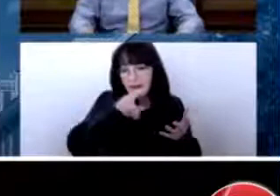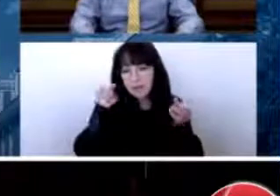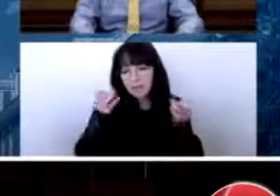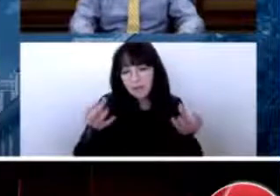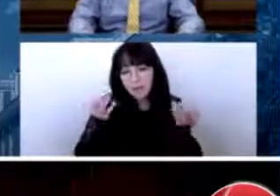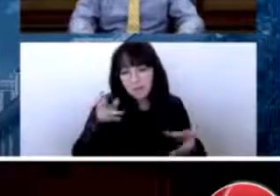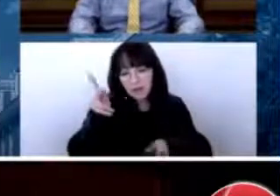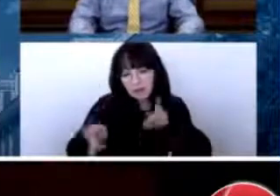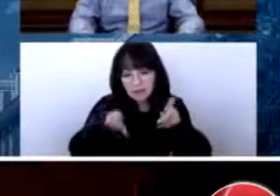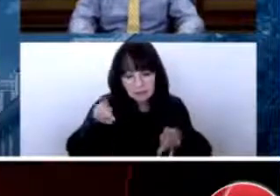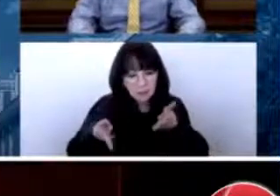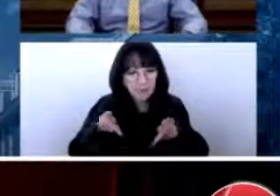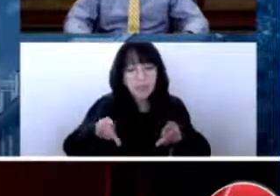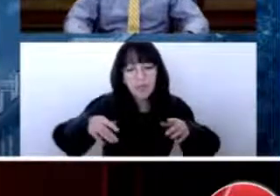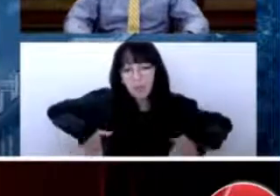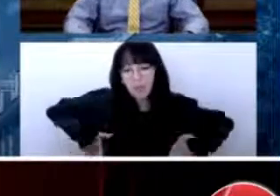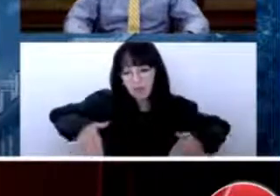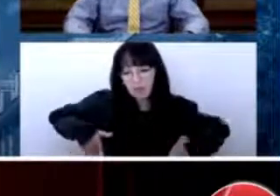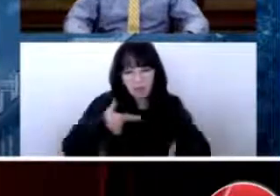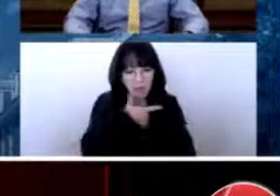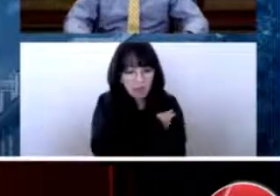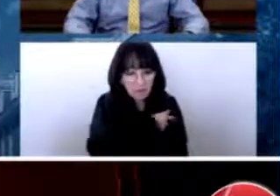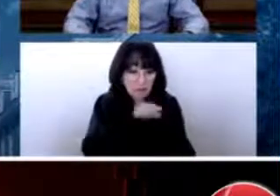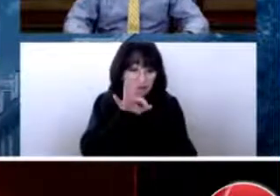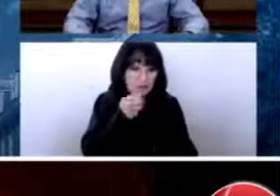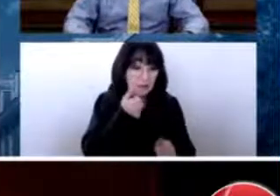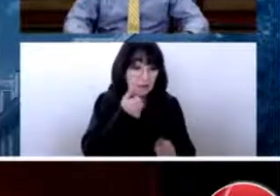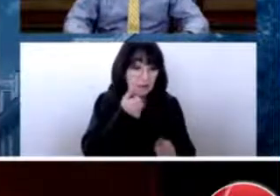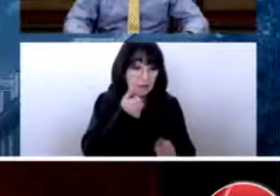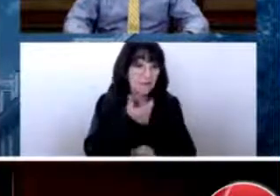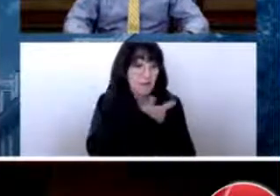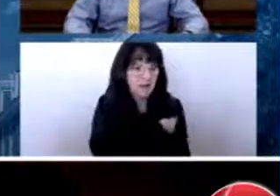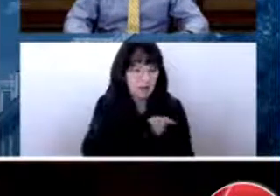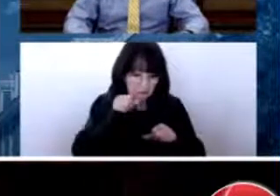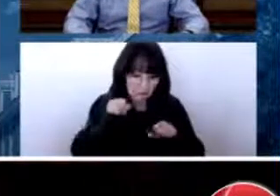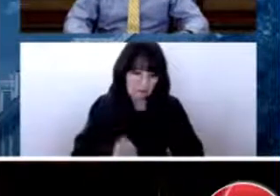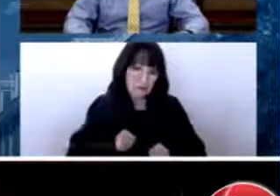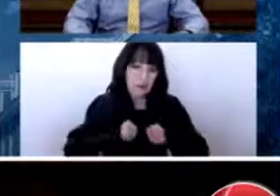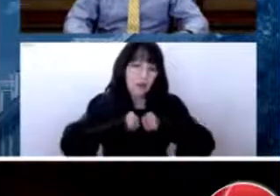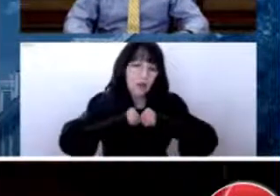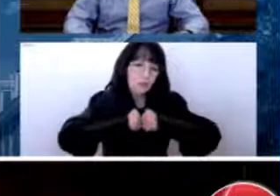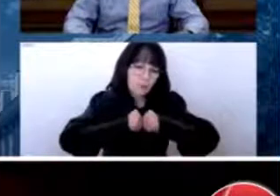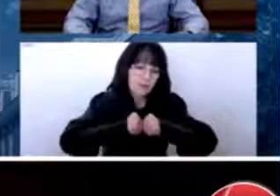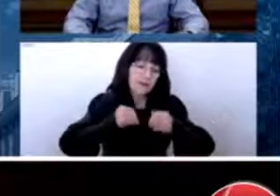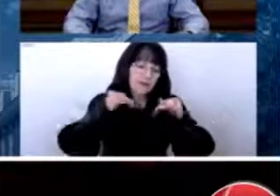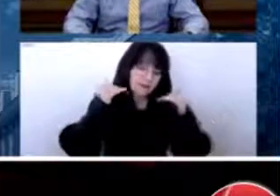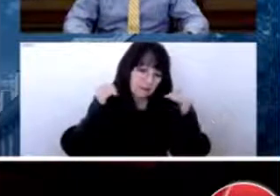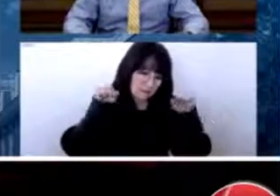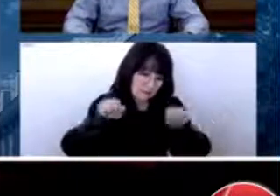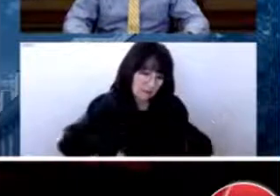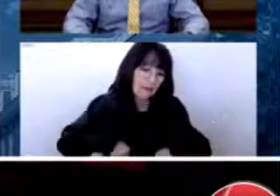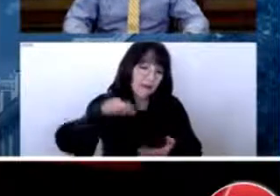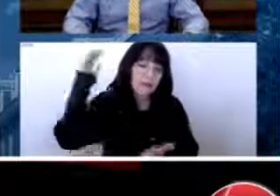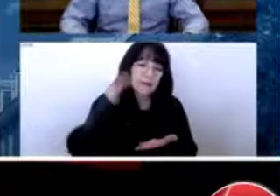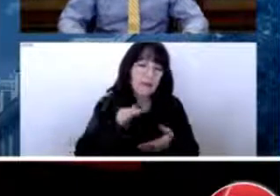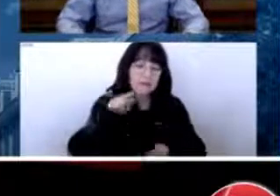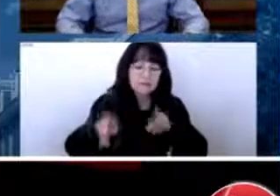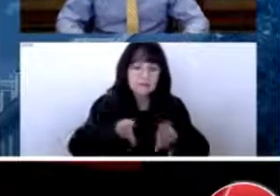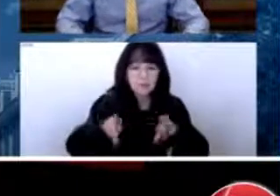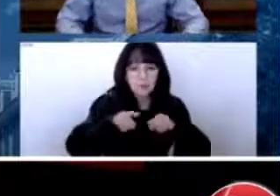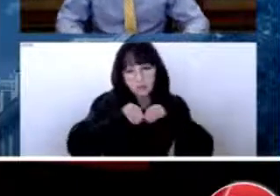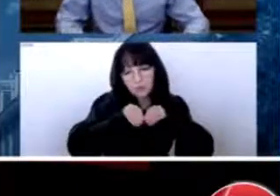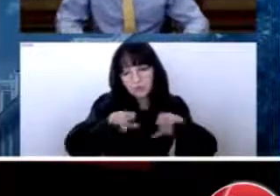in close proximity to others. The healthcare workers are really working hard. They are stressed